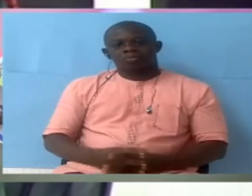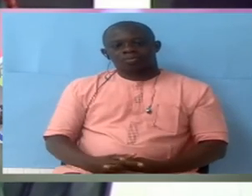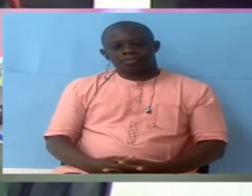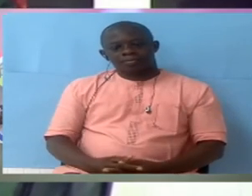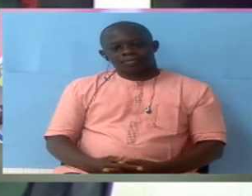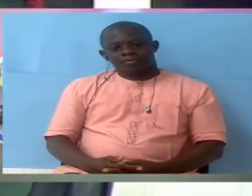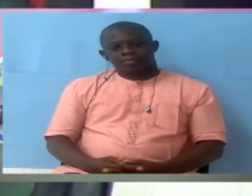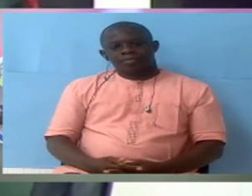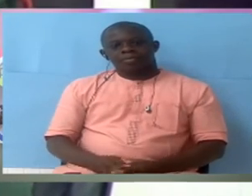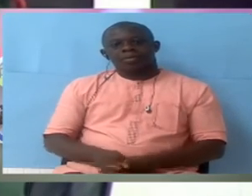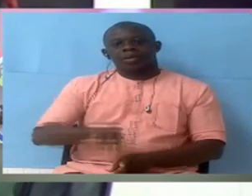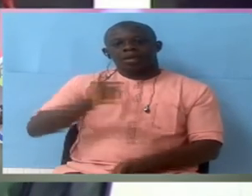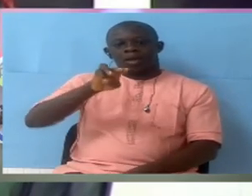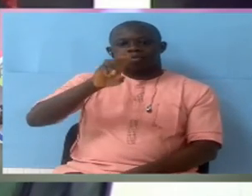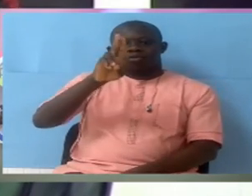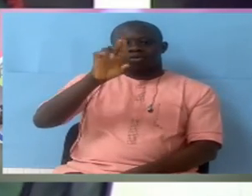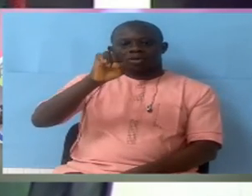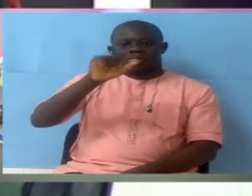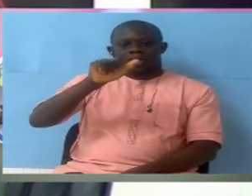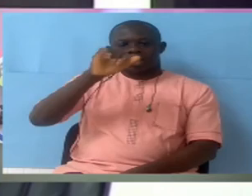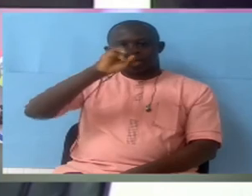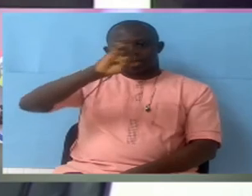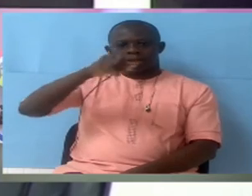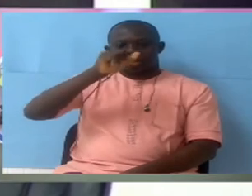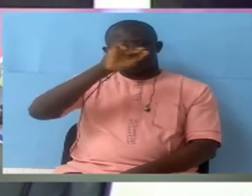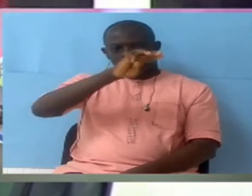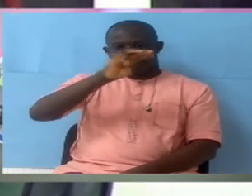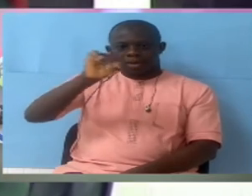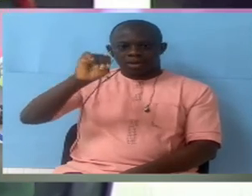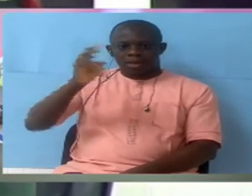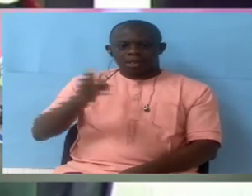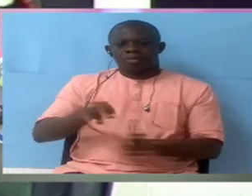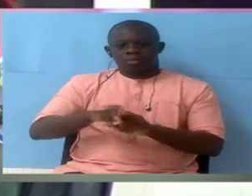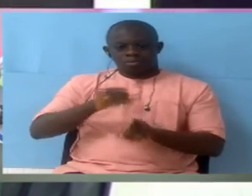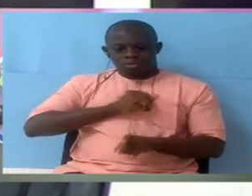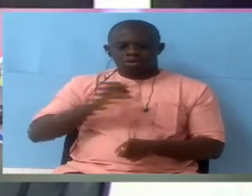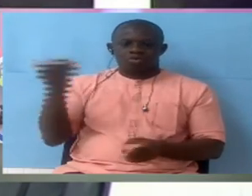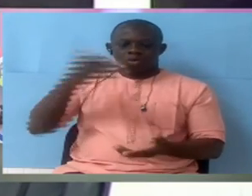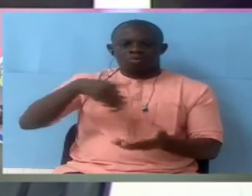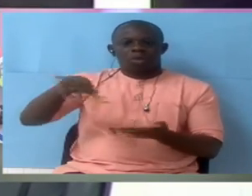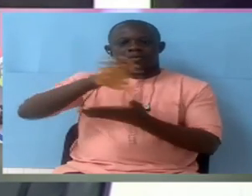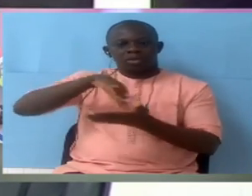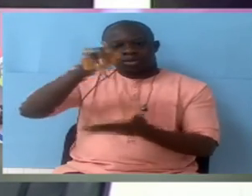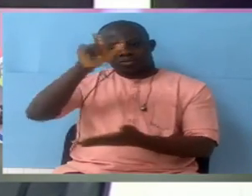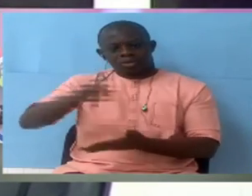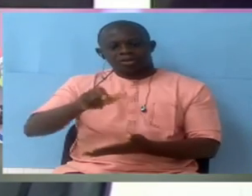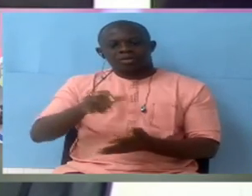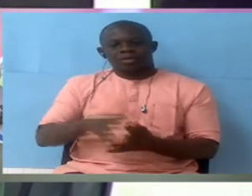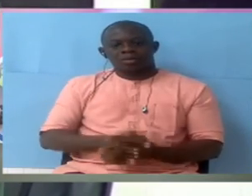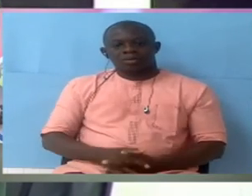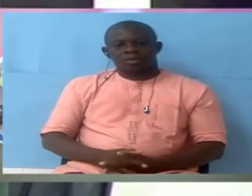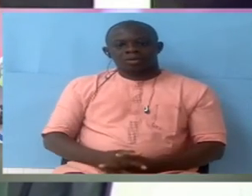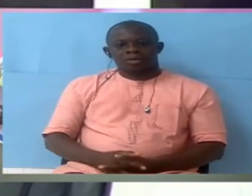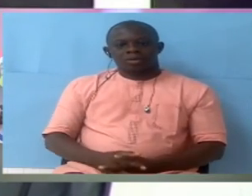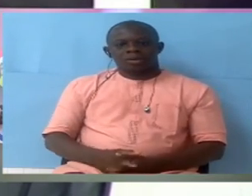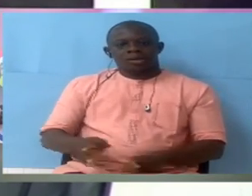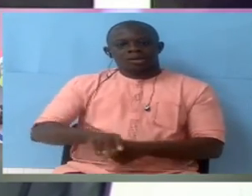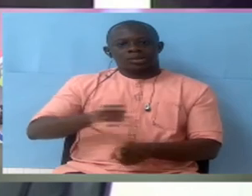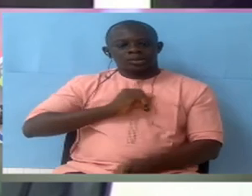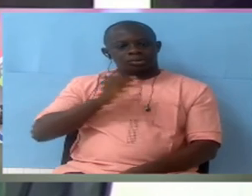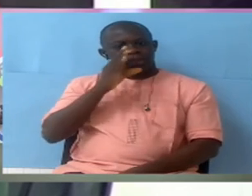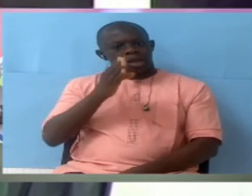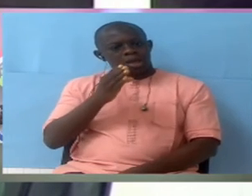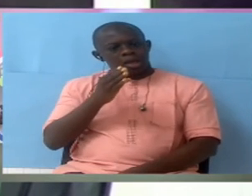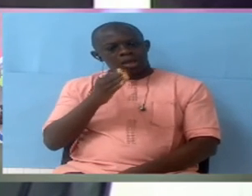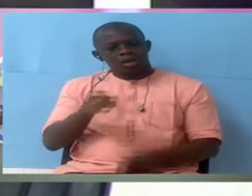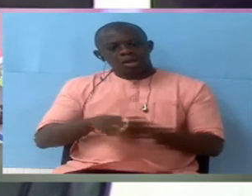tok. Musa Jame came hypocritically. Musa Jame came ak na fi hayaayam. Commander, you are the one they are